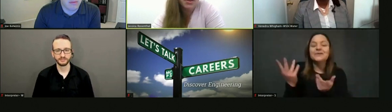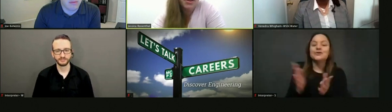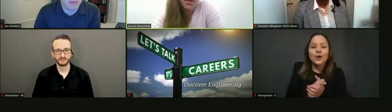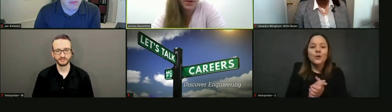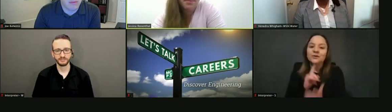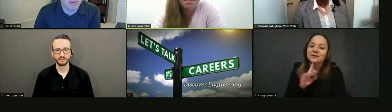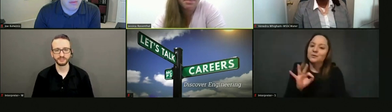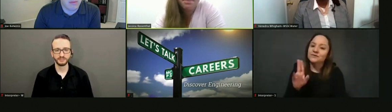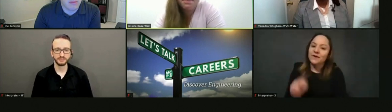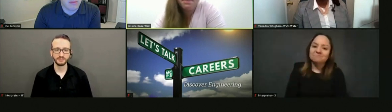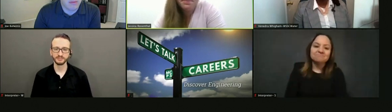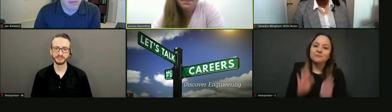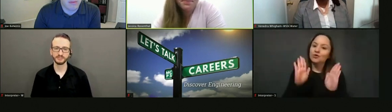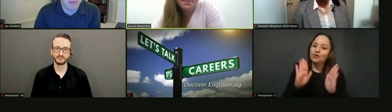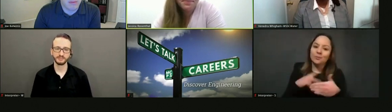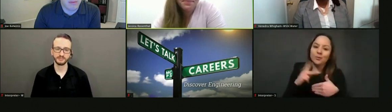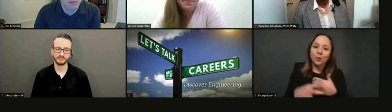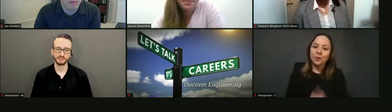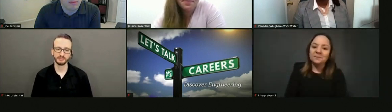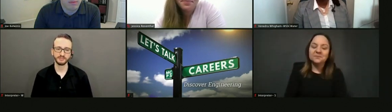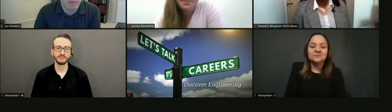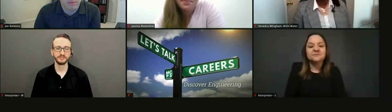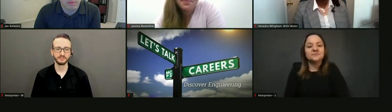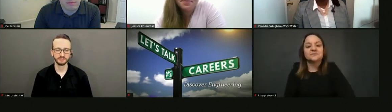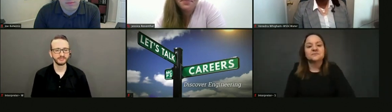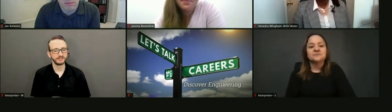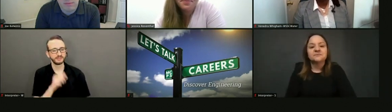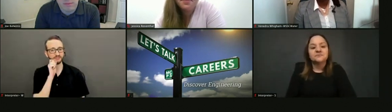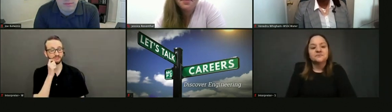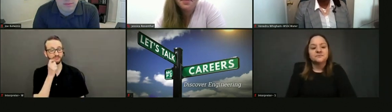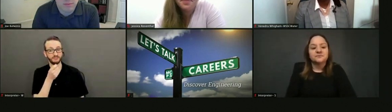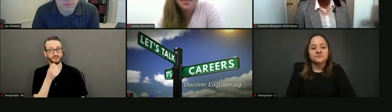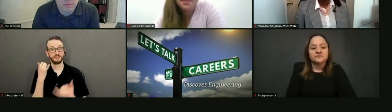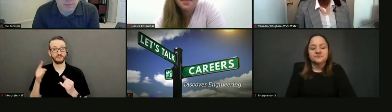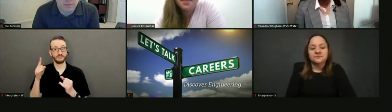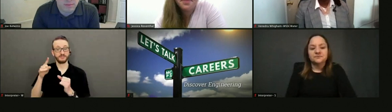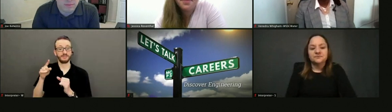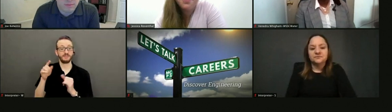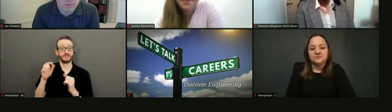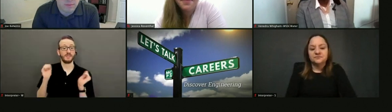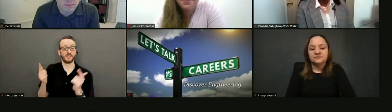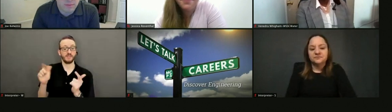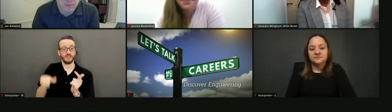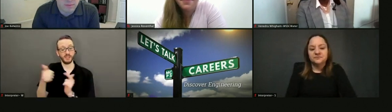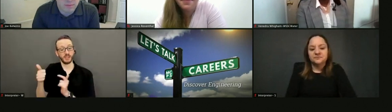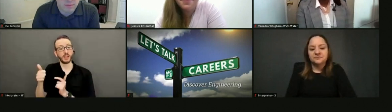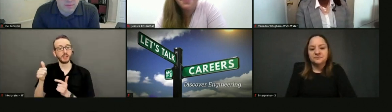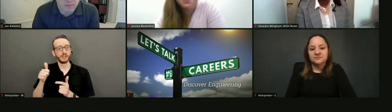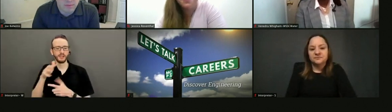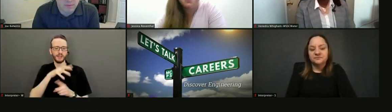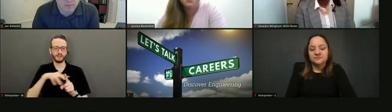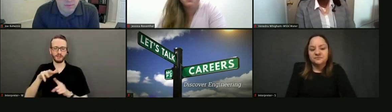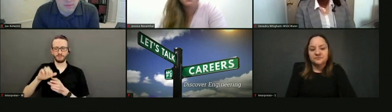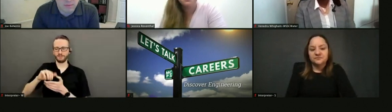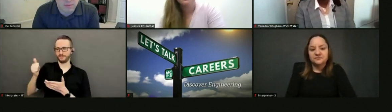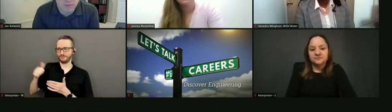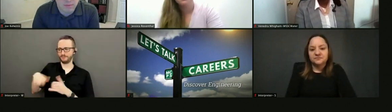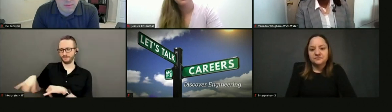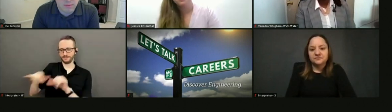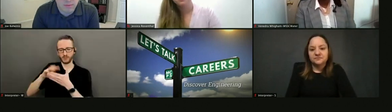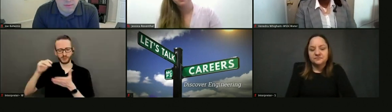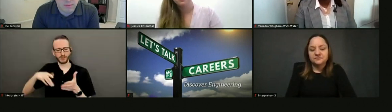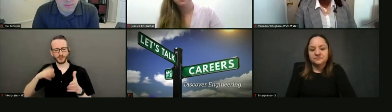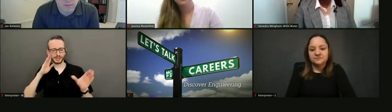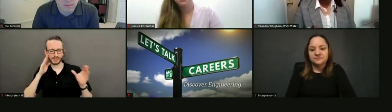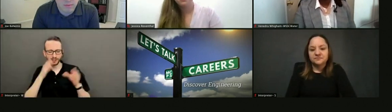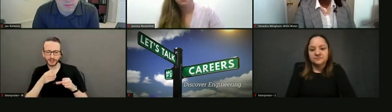fun. It was a great program. That's great that you're in that environment of other like-minded students who are also interested in the field of engineering, that you got to